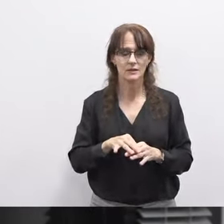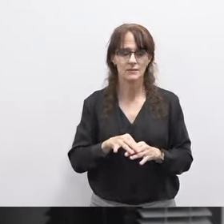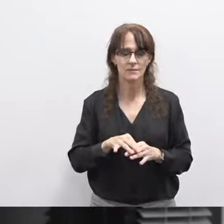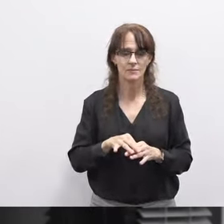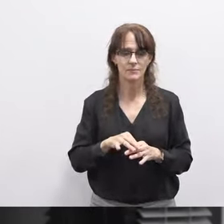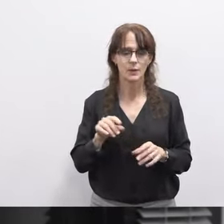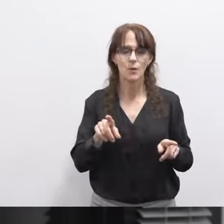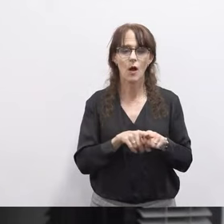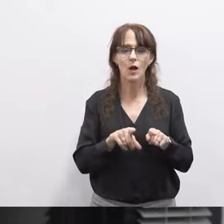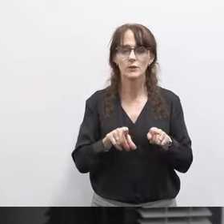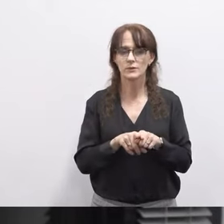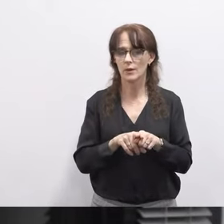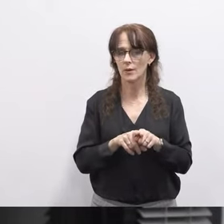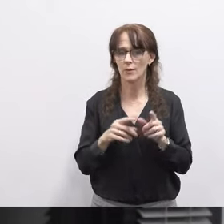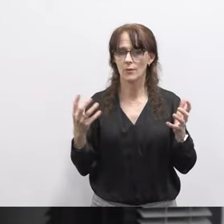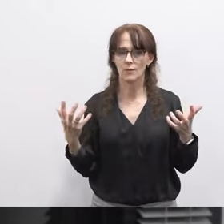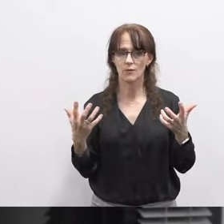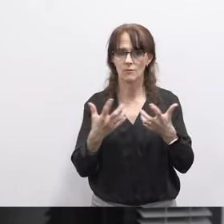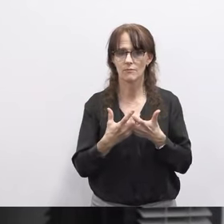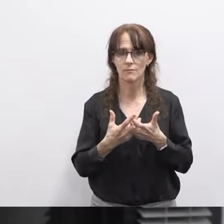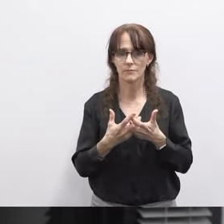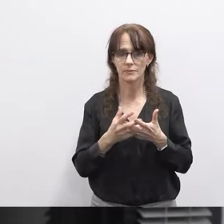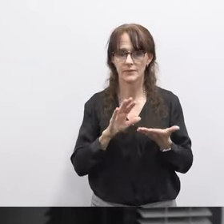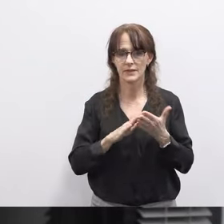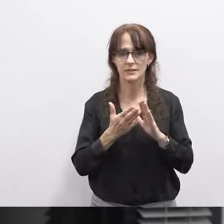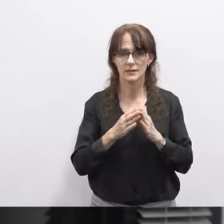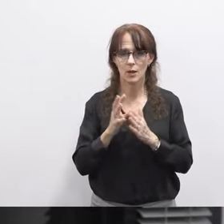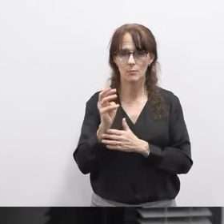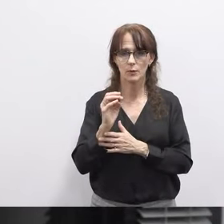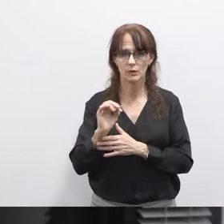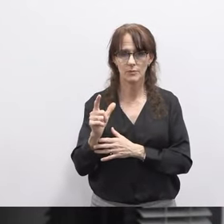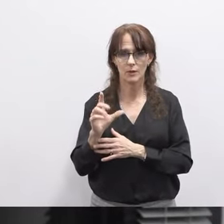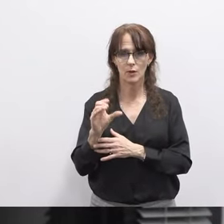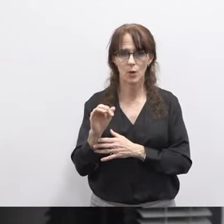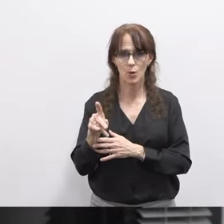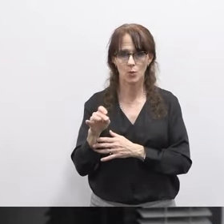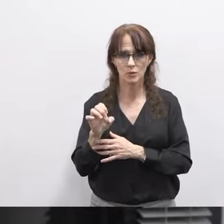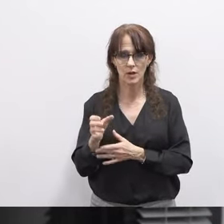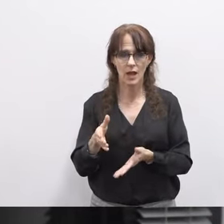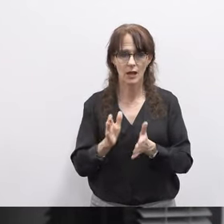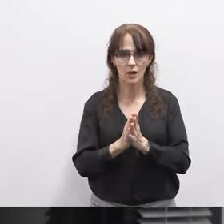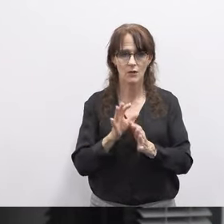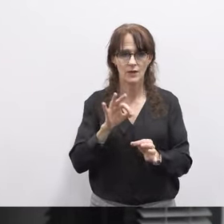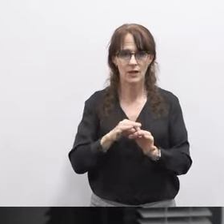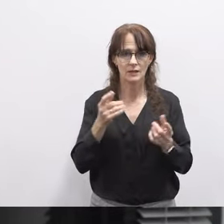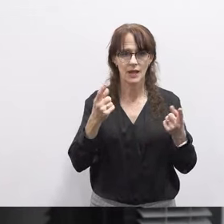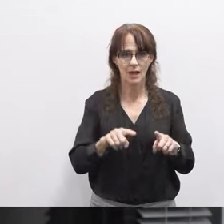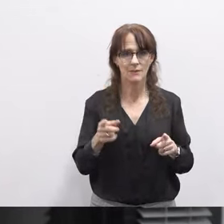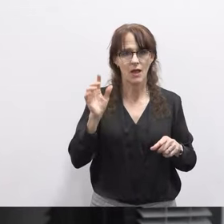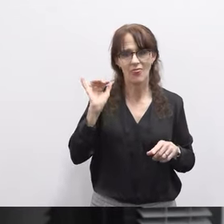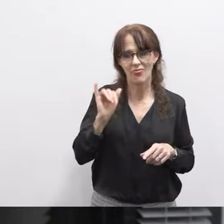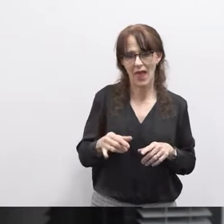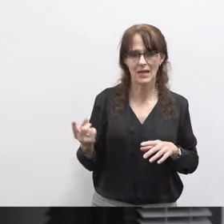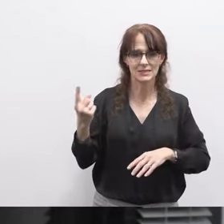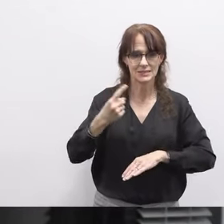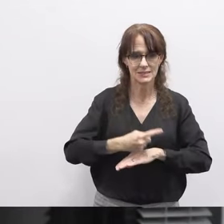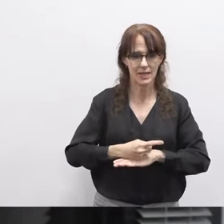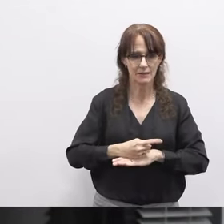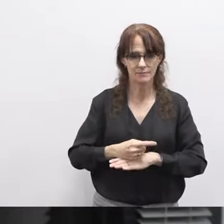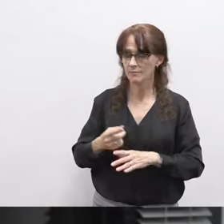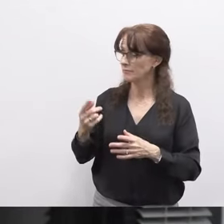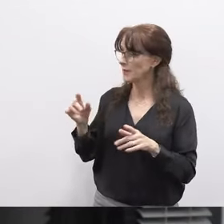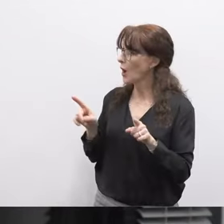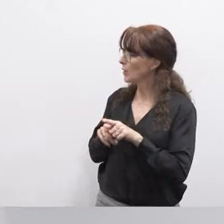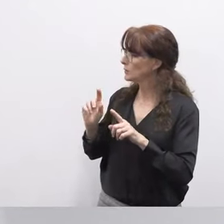and will also be in line with the city's municipal code, which calls for the election to be held on that date. Thank you, Brent. It